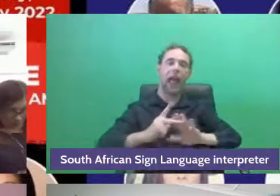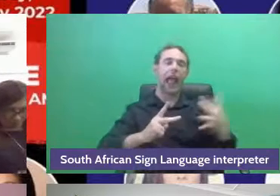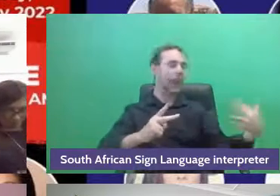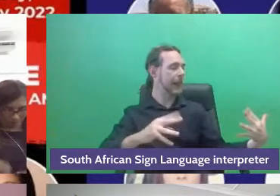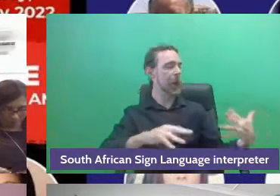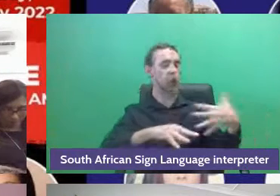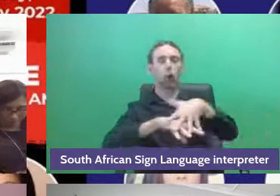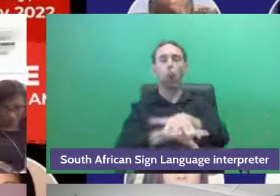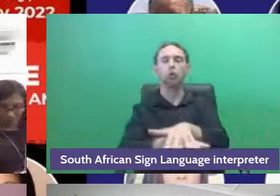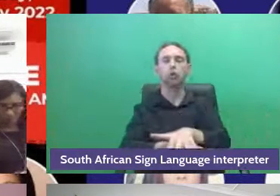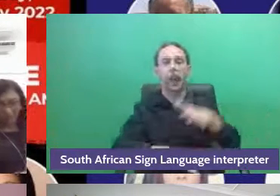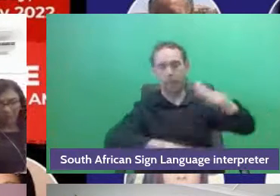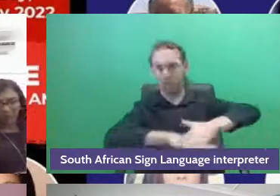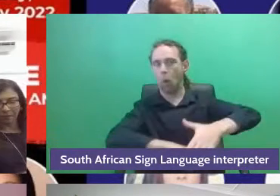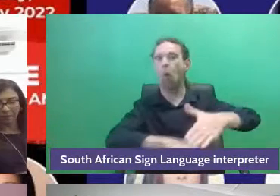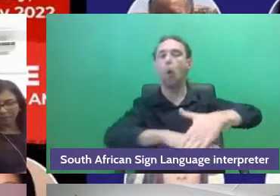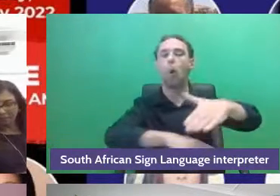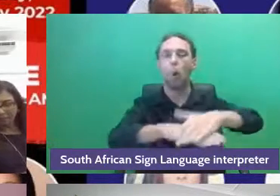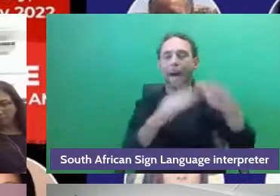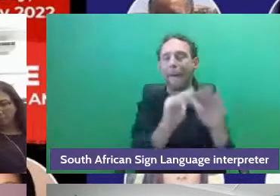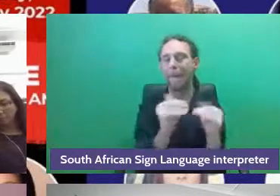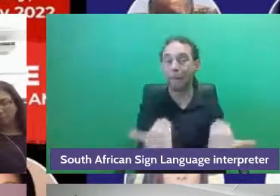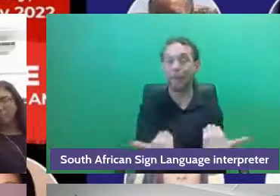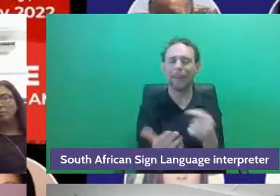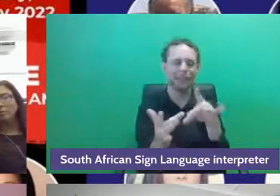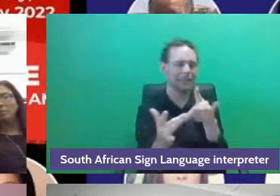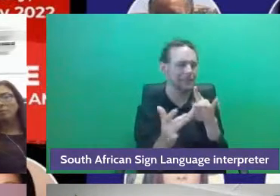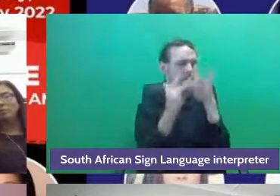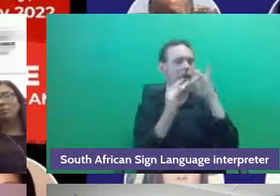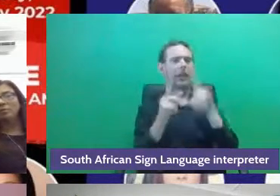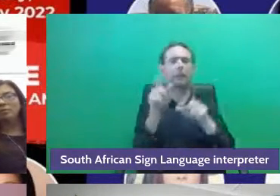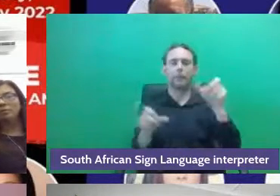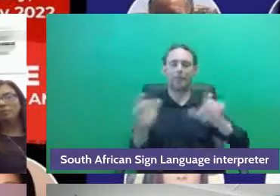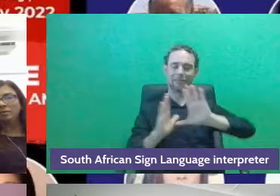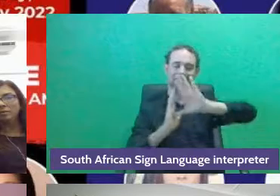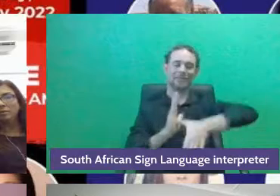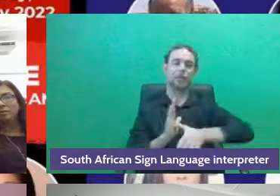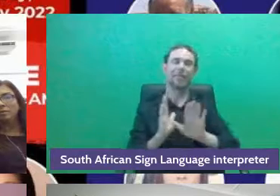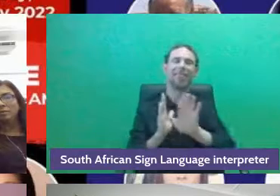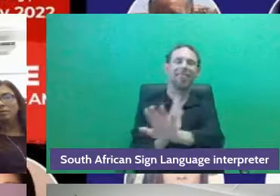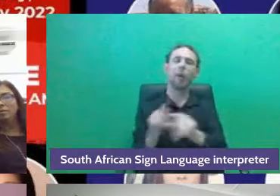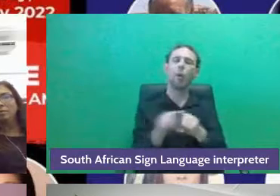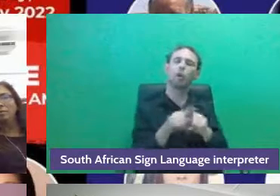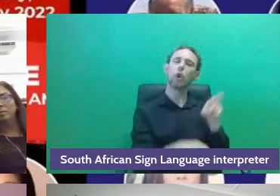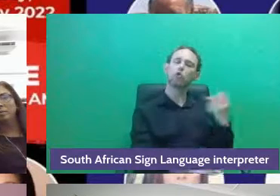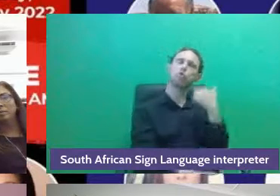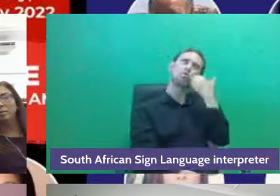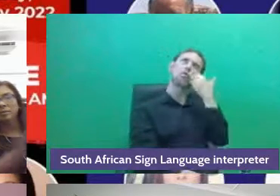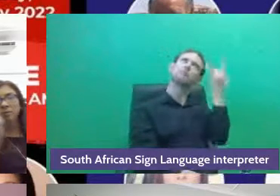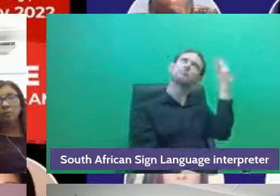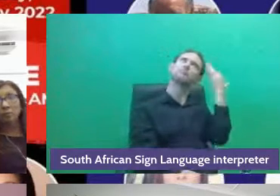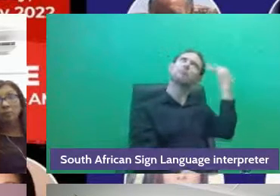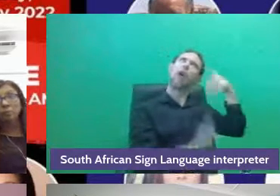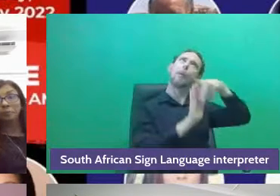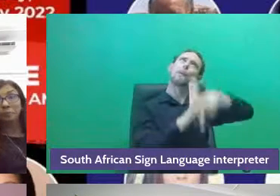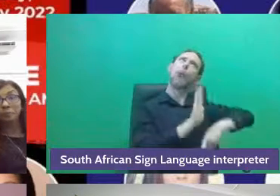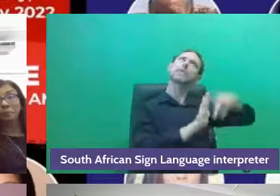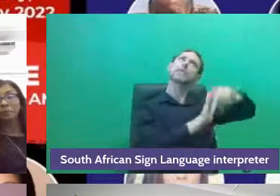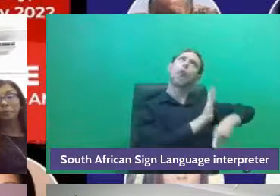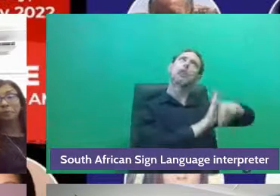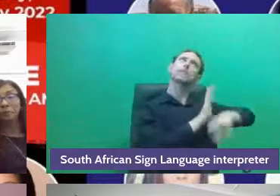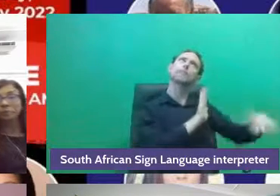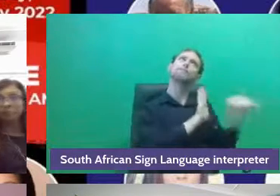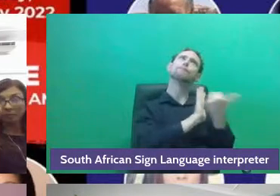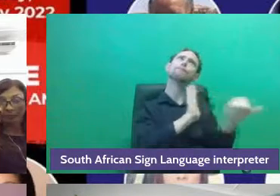inclusion for all persons, especially persons with disabilities, and what kind of policies would you like to see in place to better